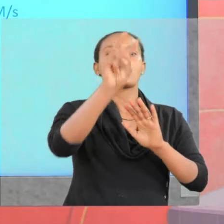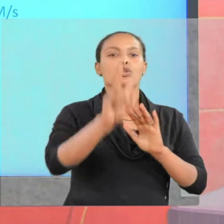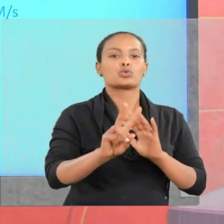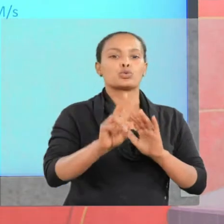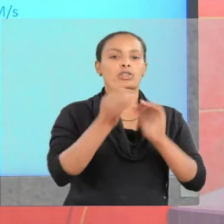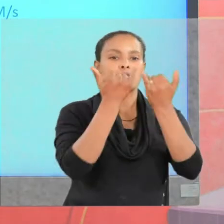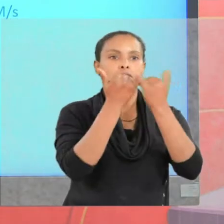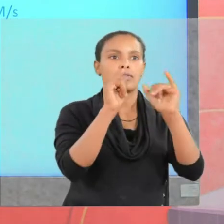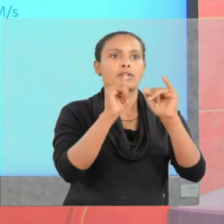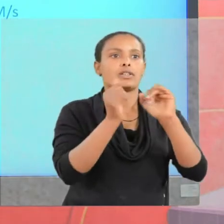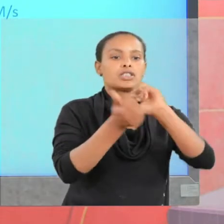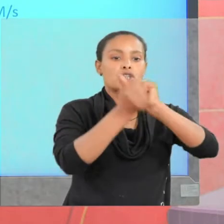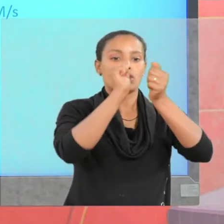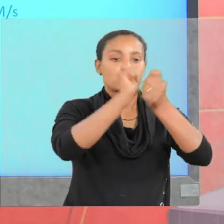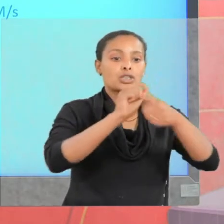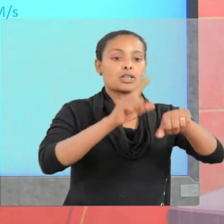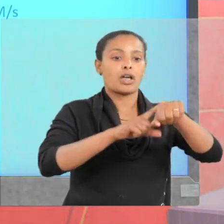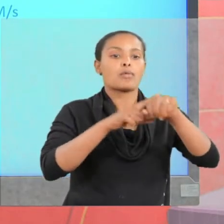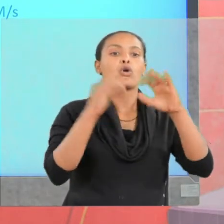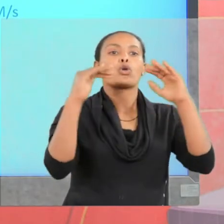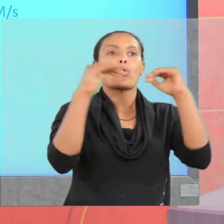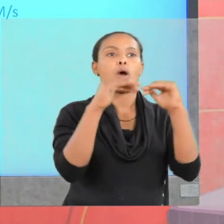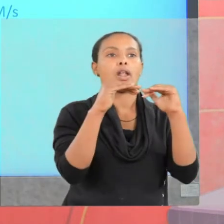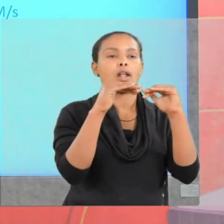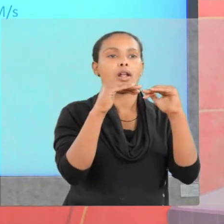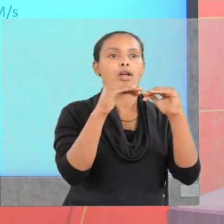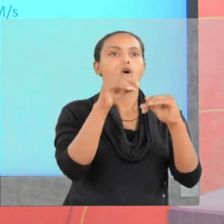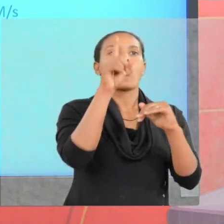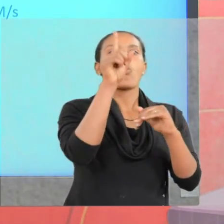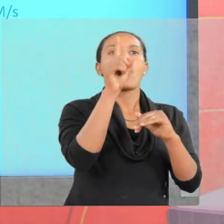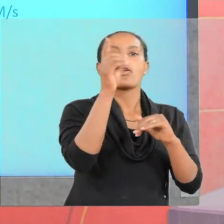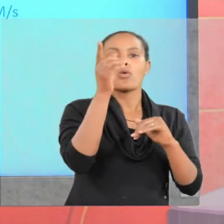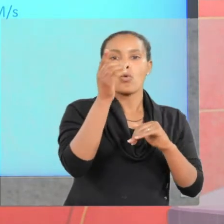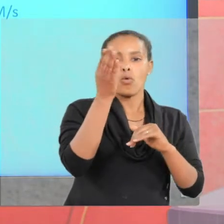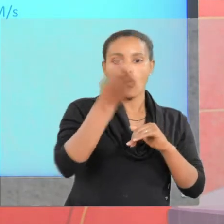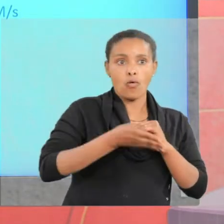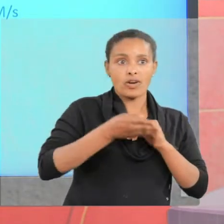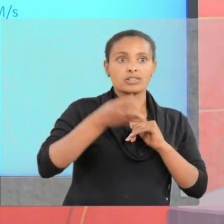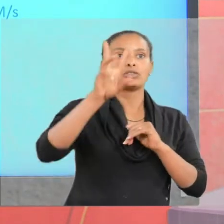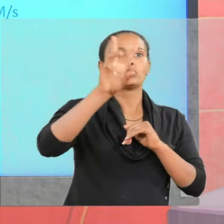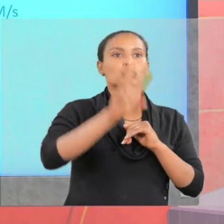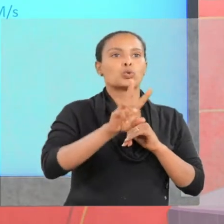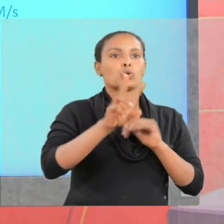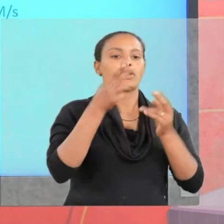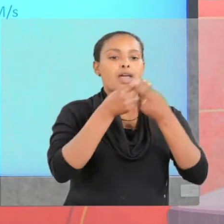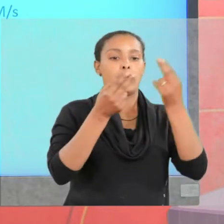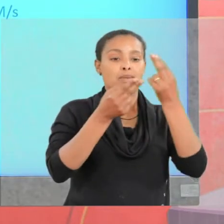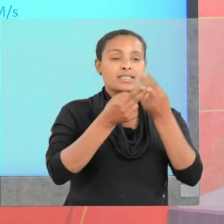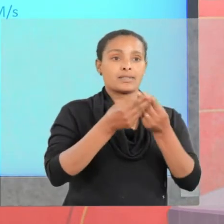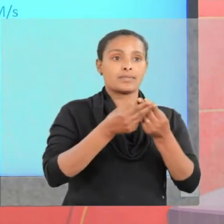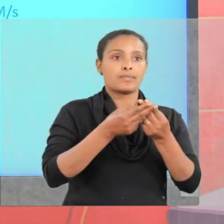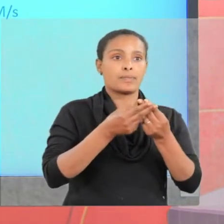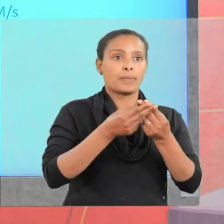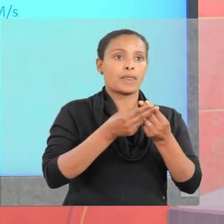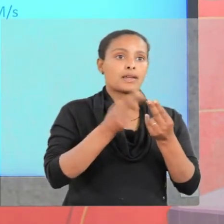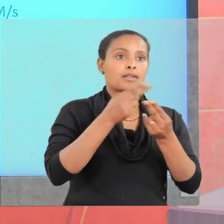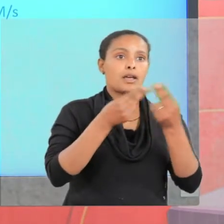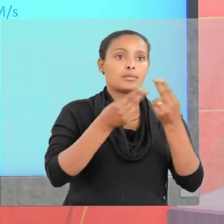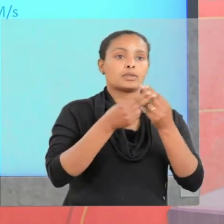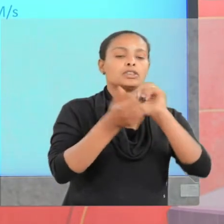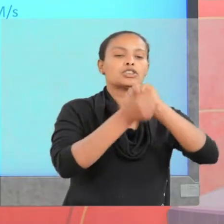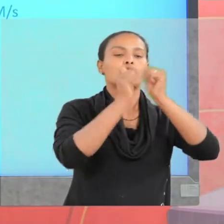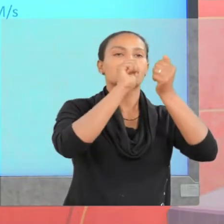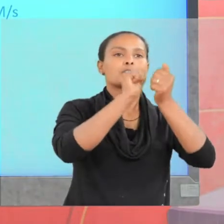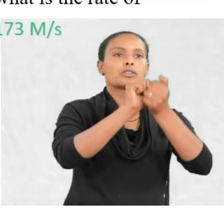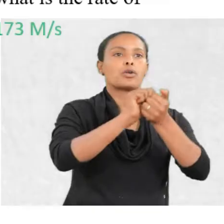by change in time equal 1 over 2 times change